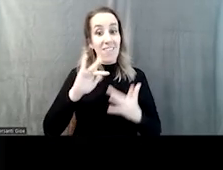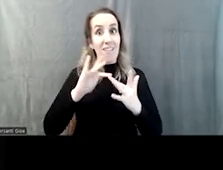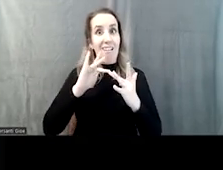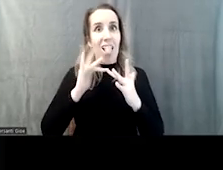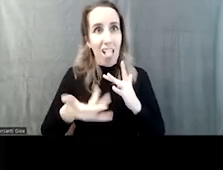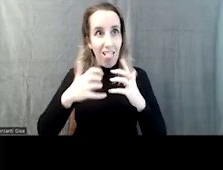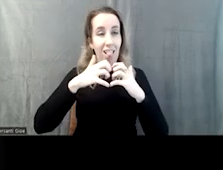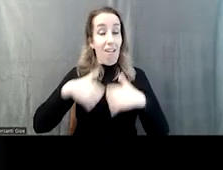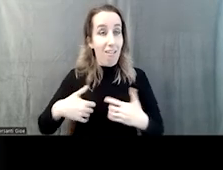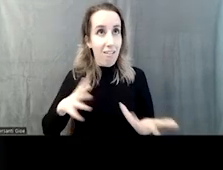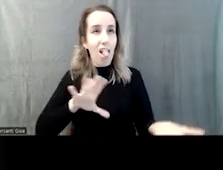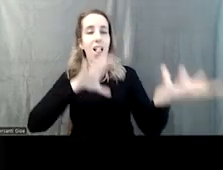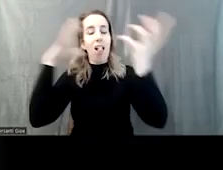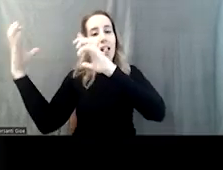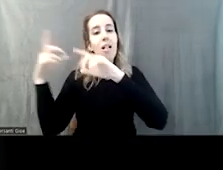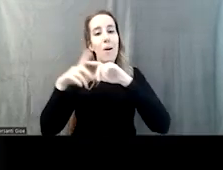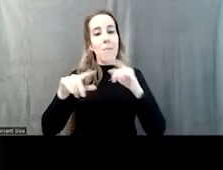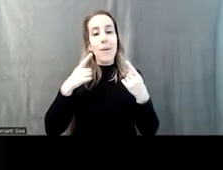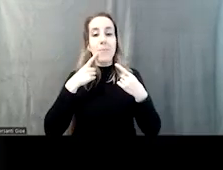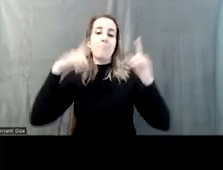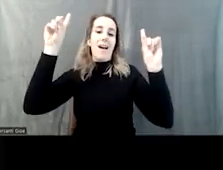we were moving together, which was really special.